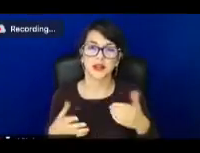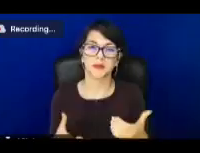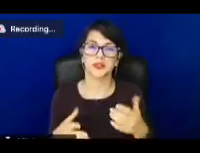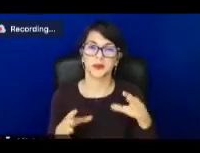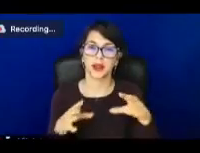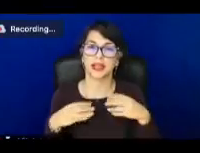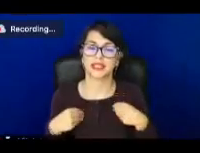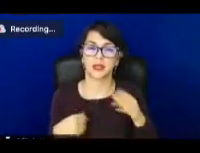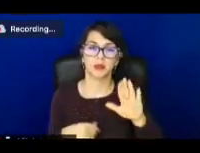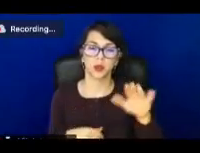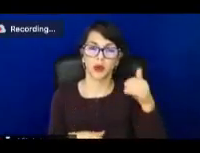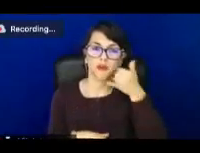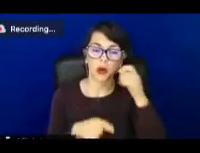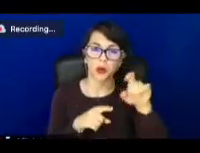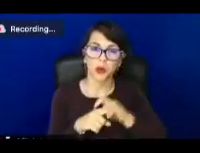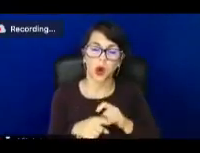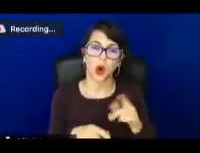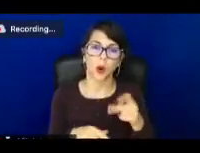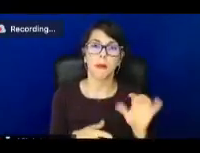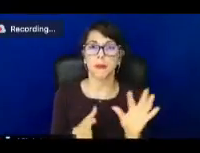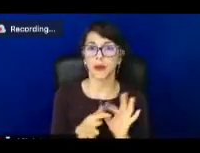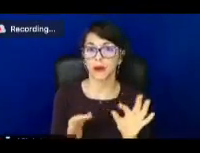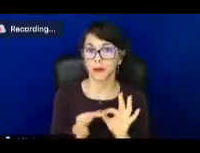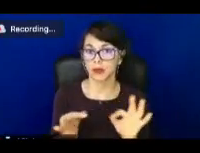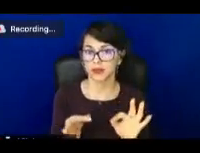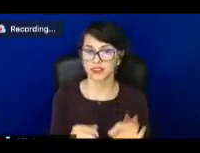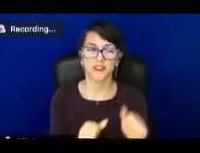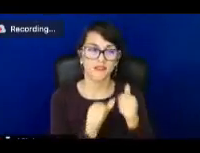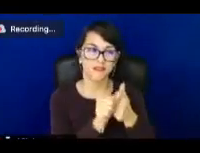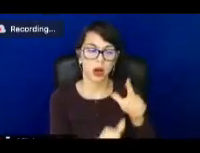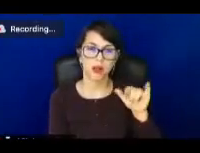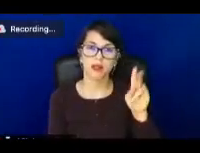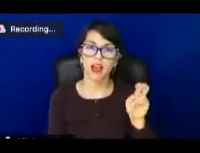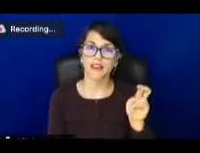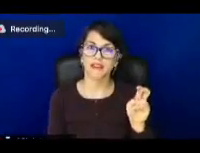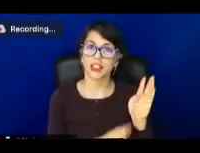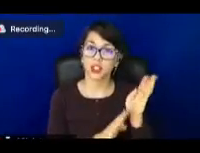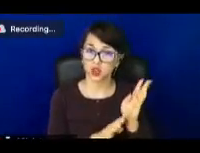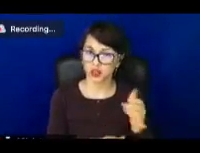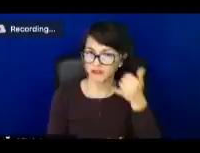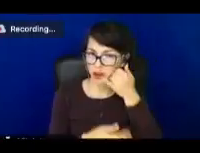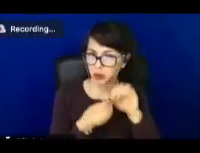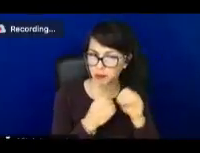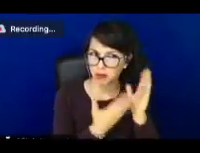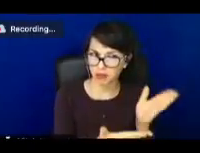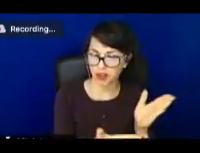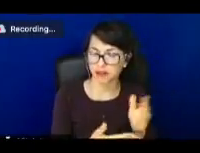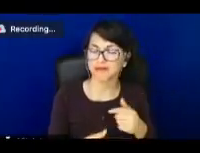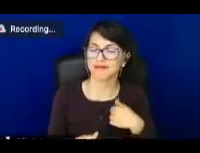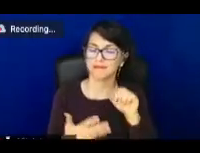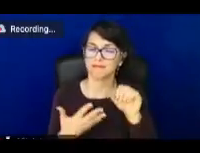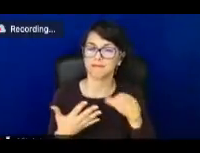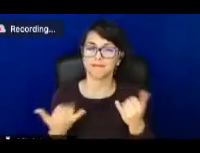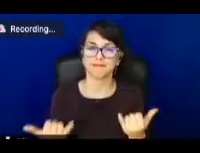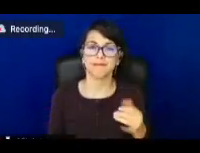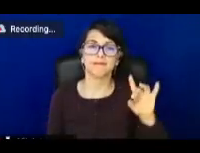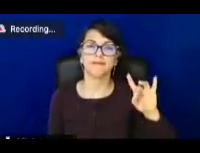phone. To call in, dial the telephone number provided on the live stream feed. It is